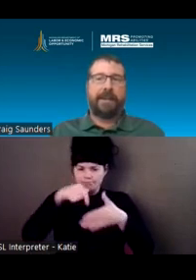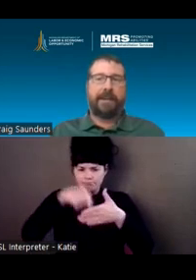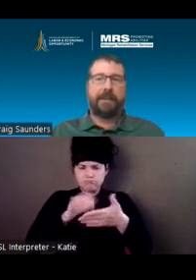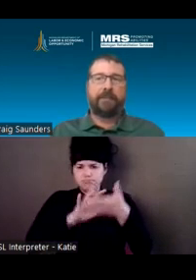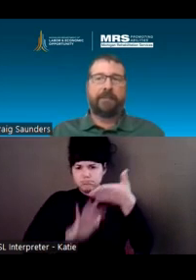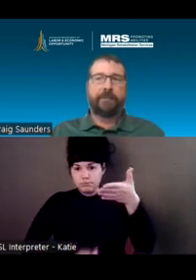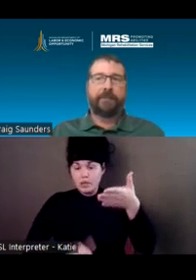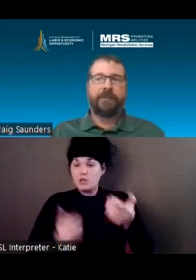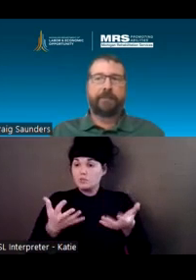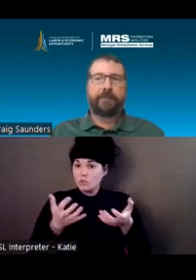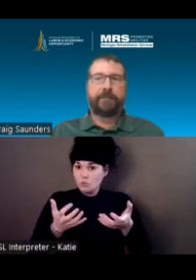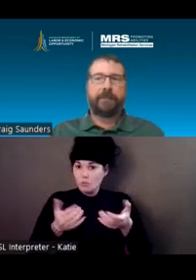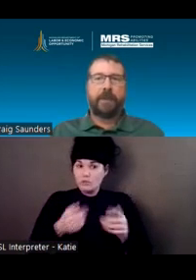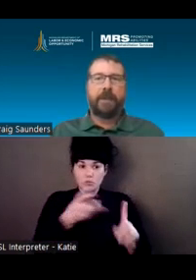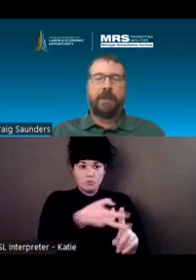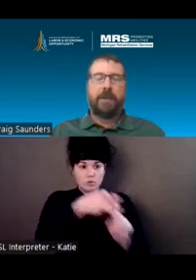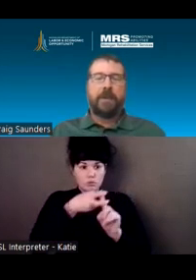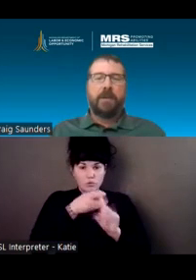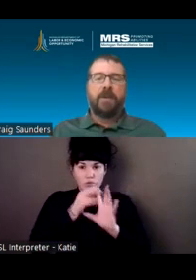qualified candidates.